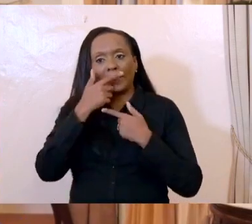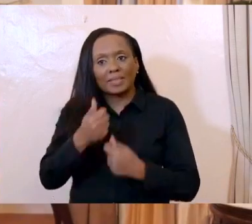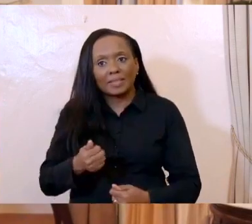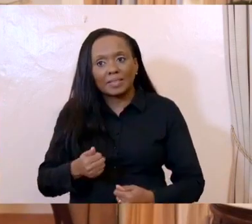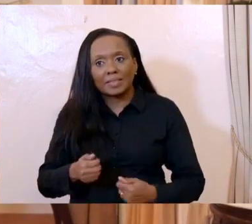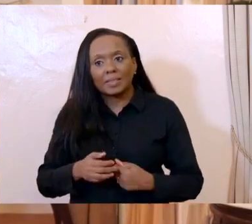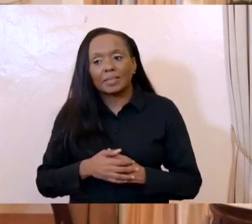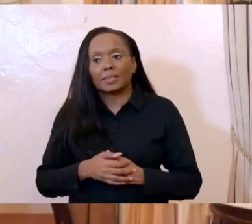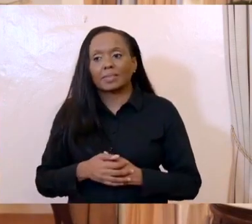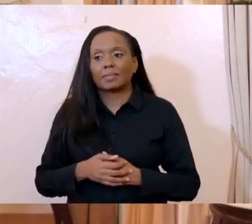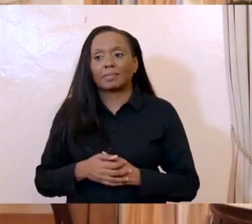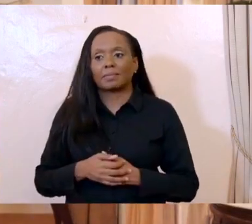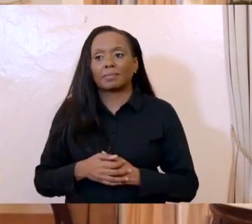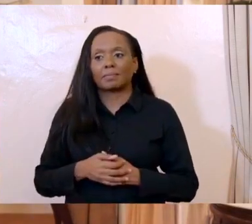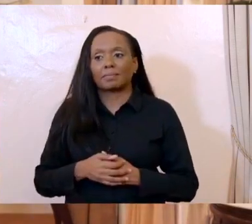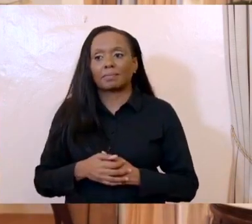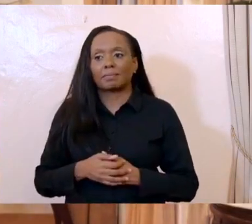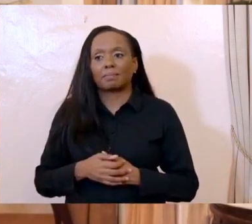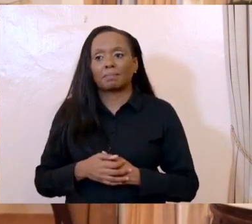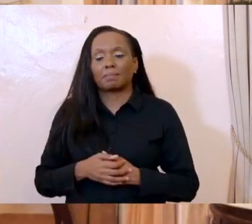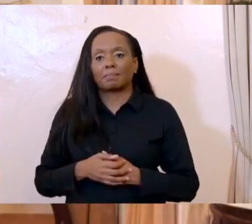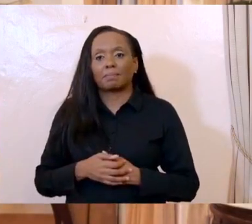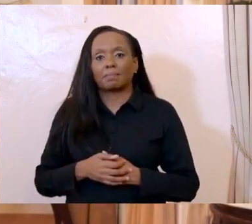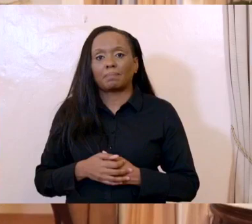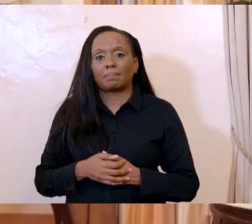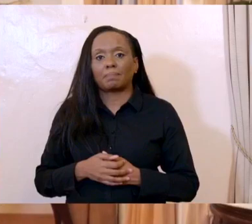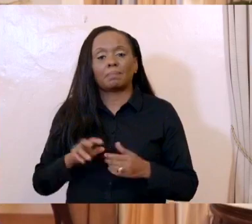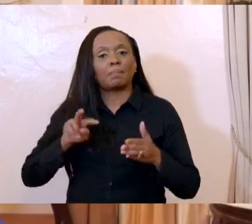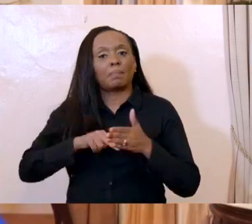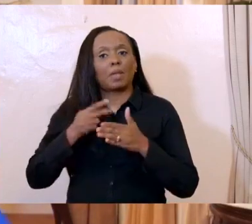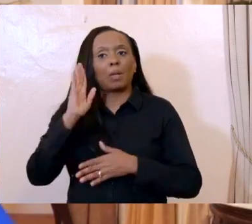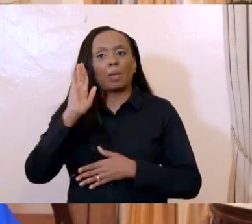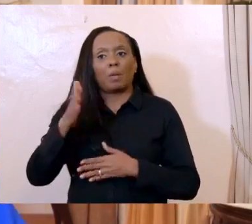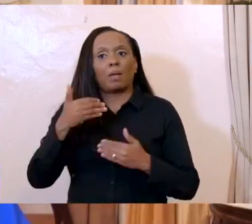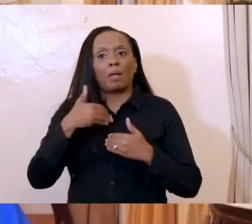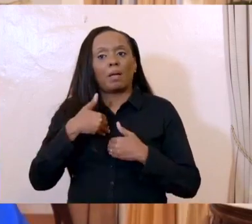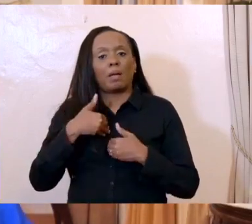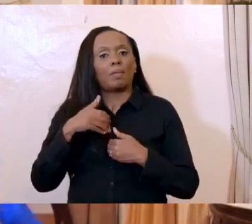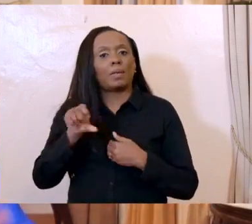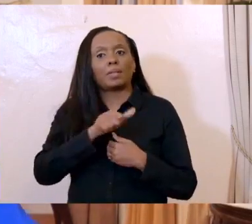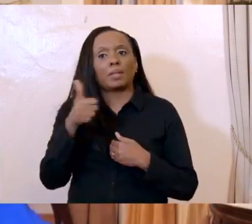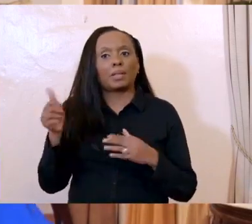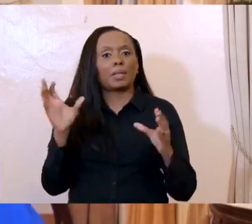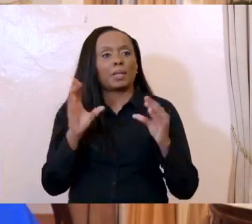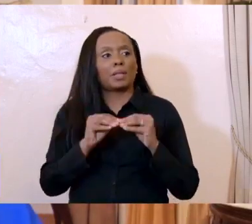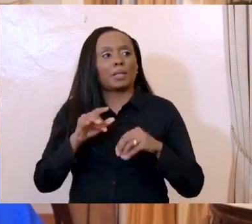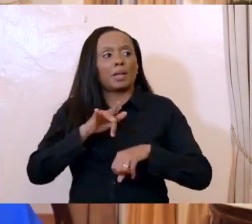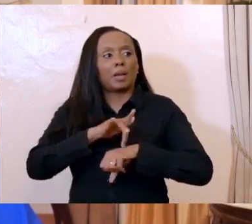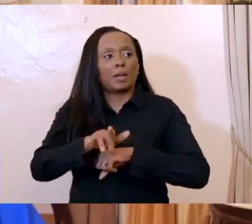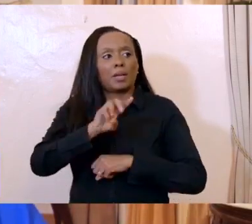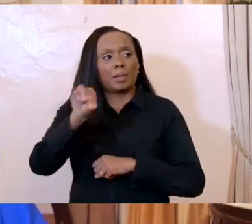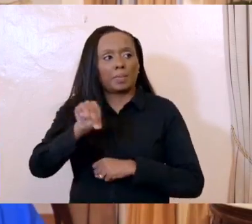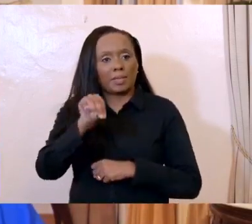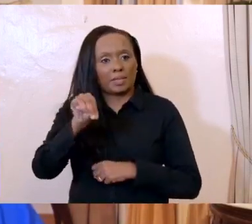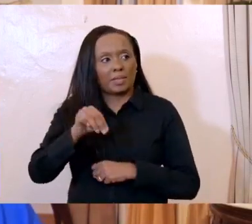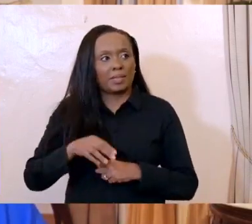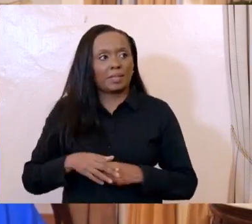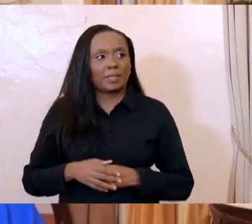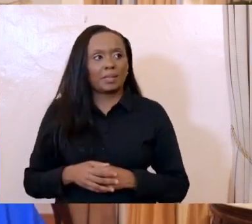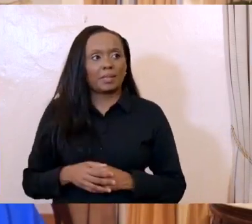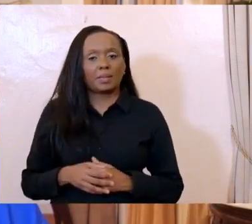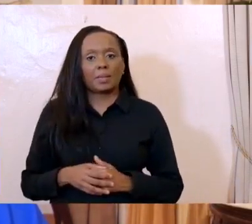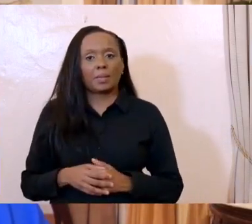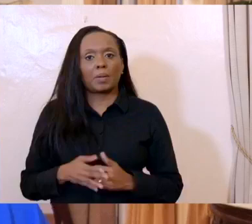going to have to probably come back with another press conference very early on Monday. When I say very early, on Monday, or